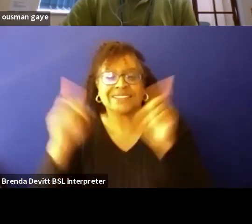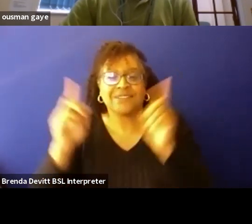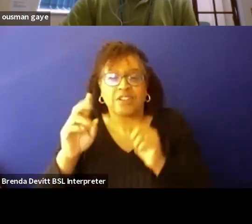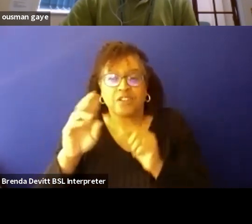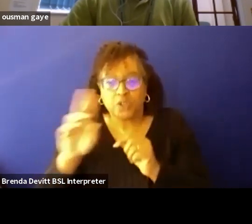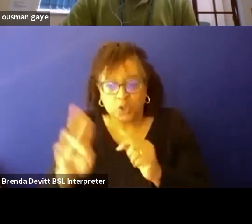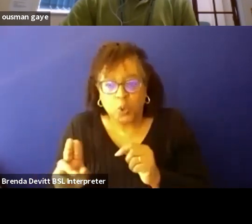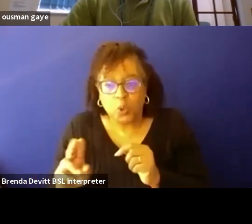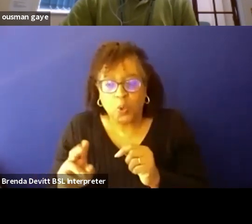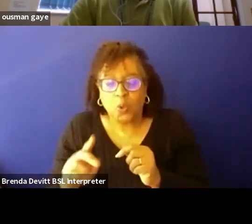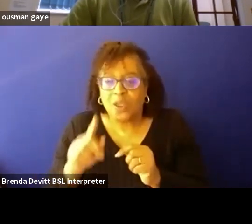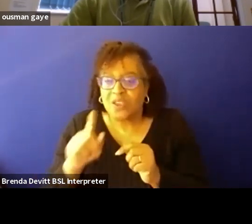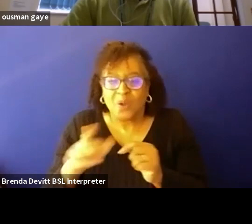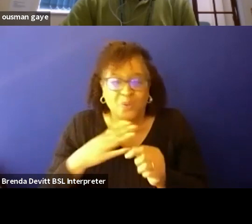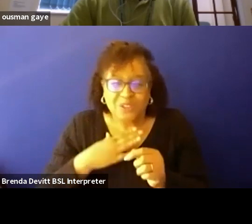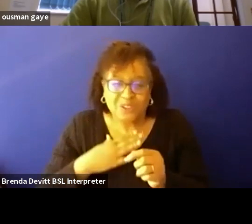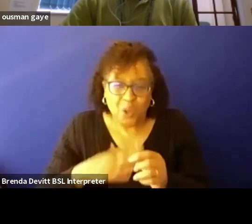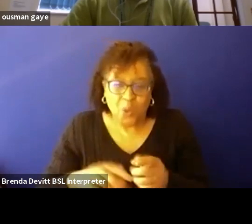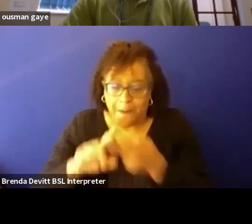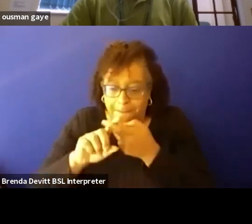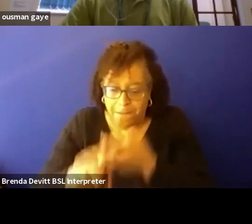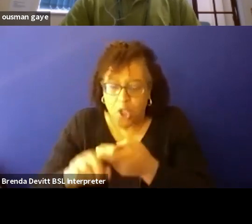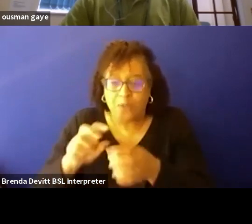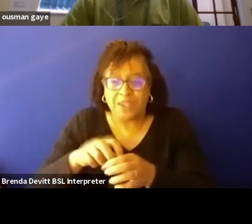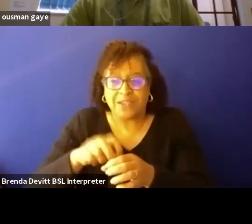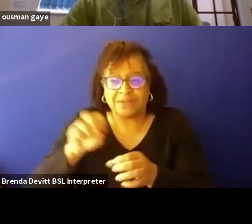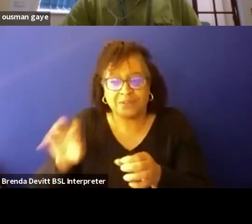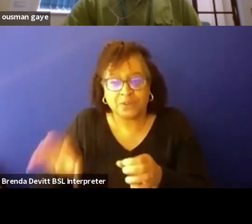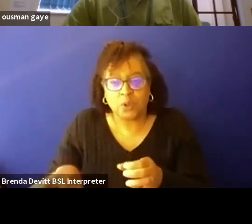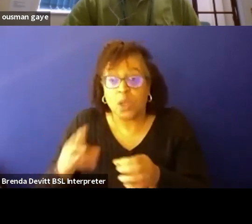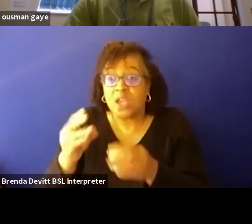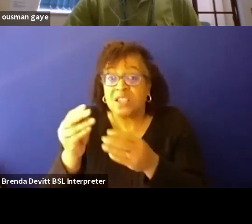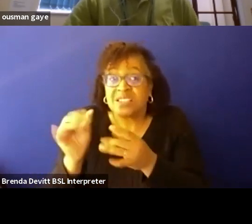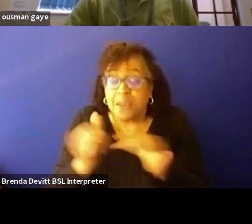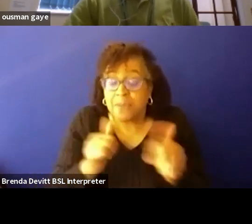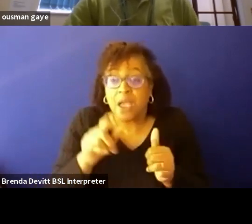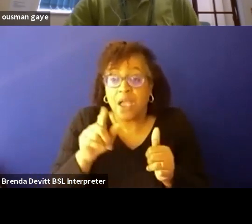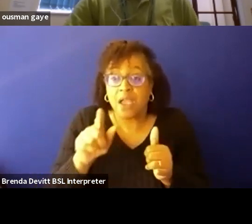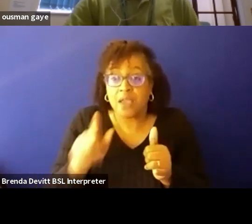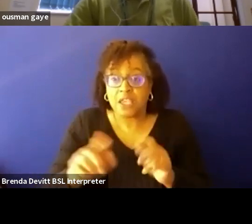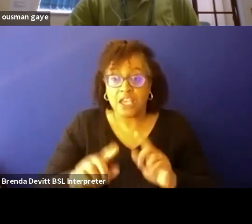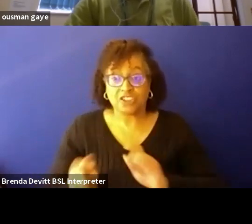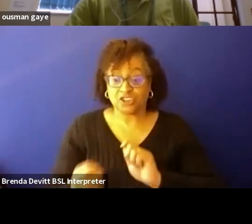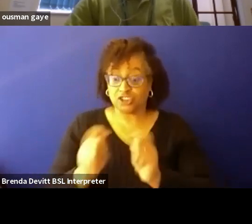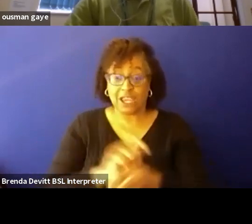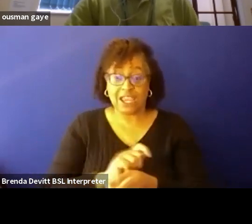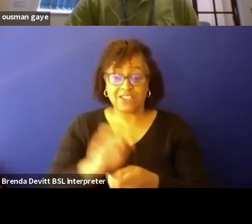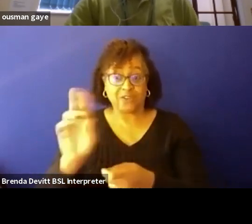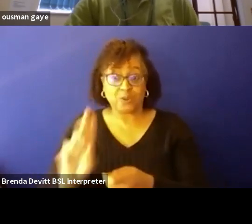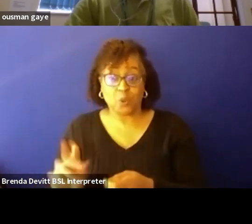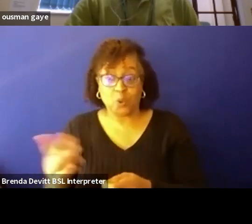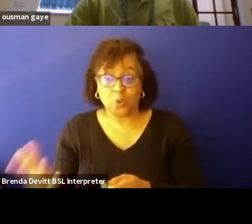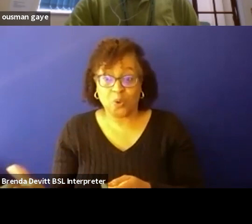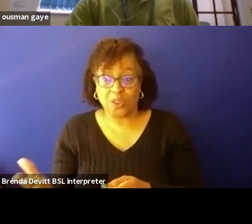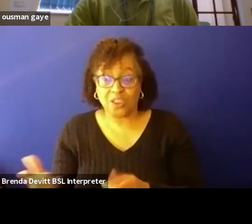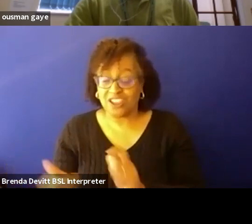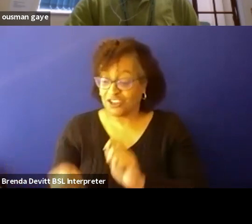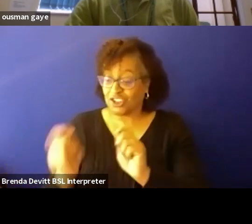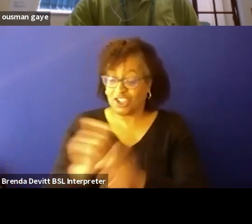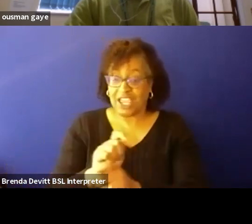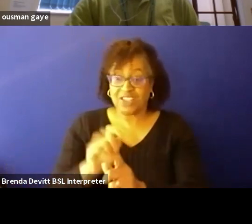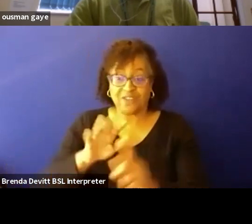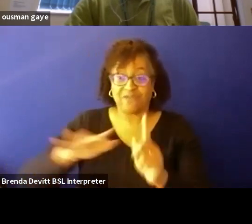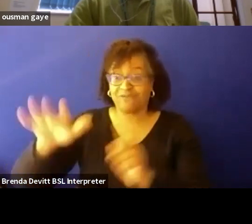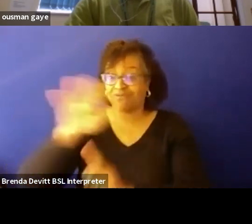know that a change of environment for children with educational health and care plans, or for all children, but particularly for children with educational health and